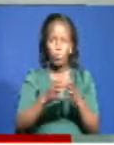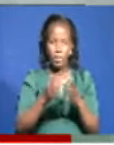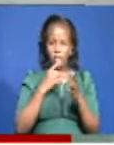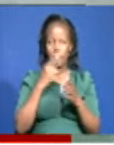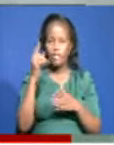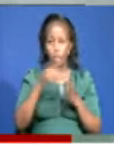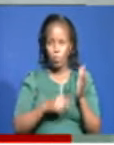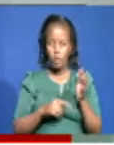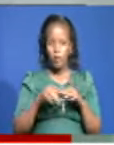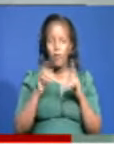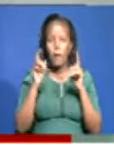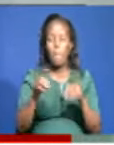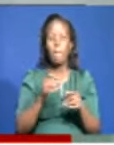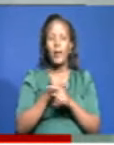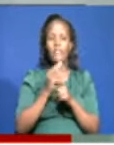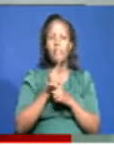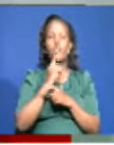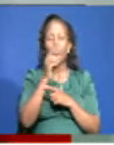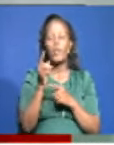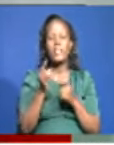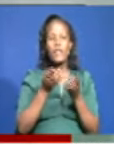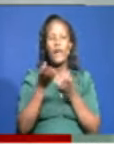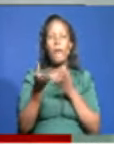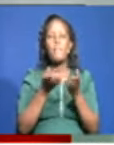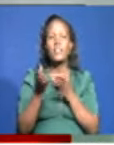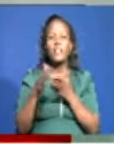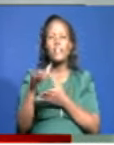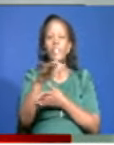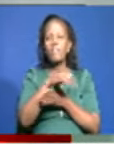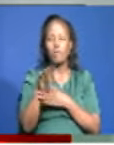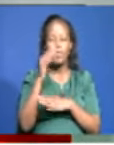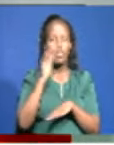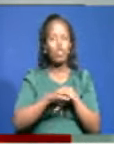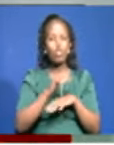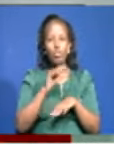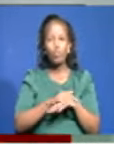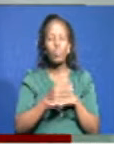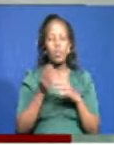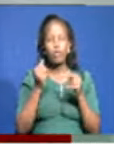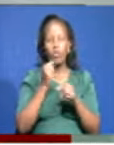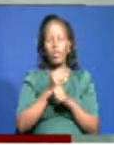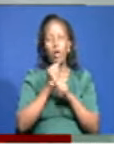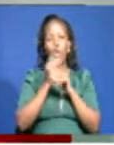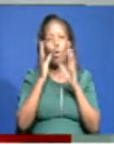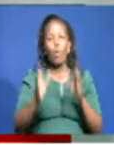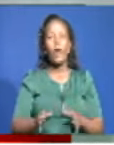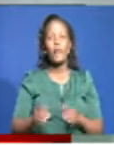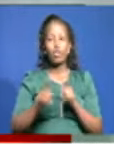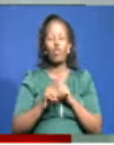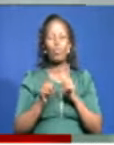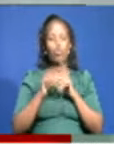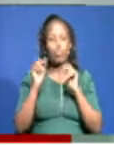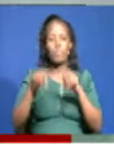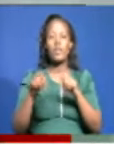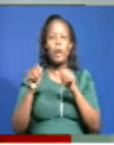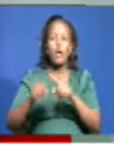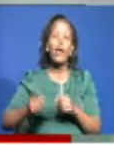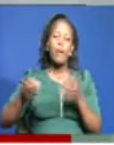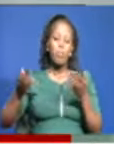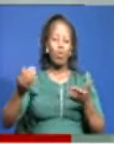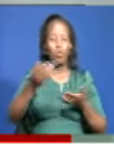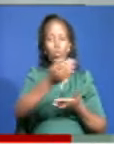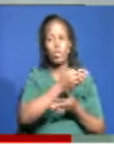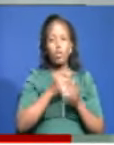business environment favorable to traders and employ alternative mechanisms of collecting tax, as well as expanding the